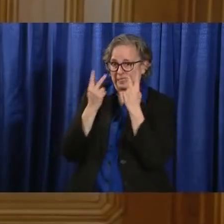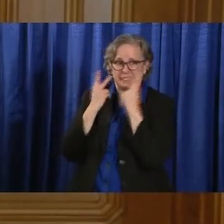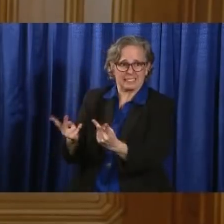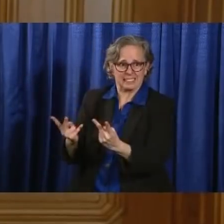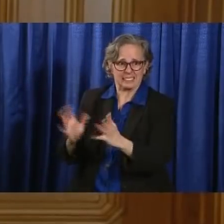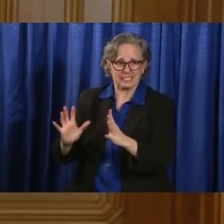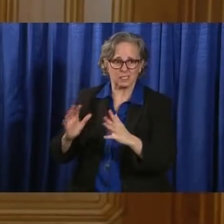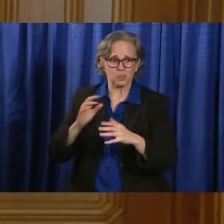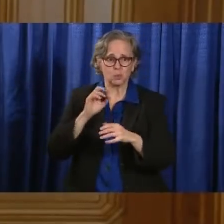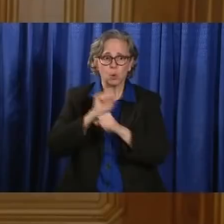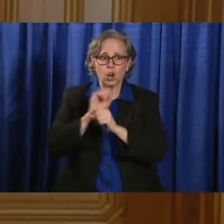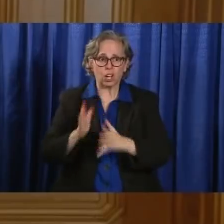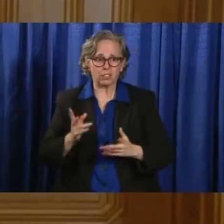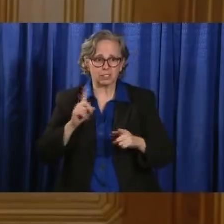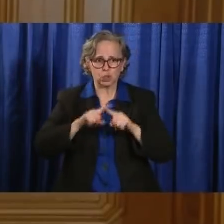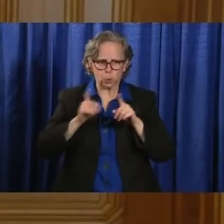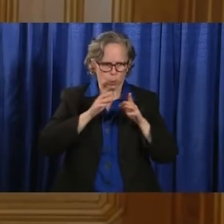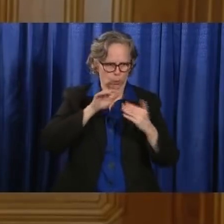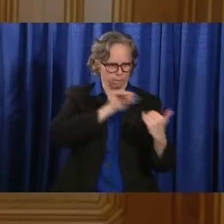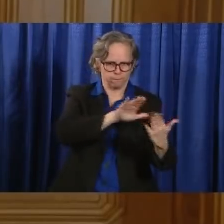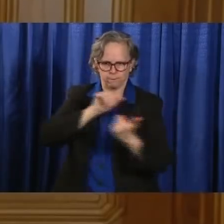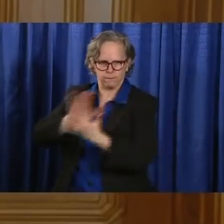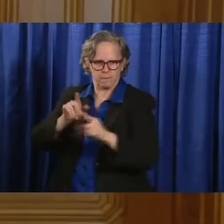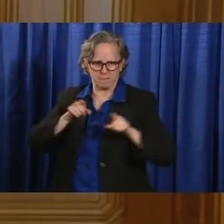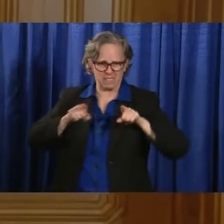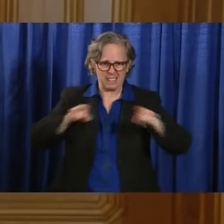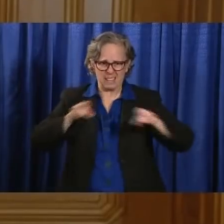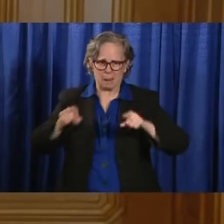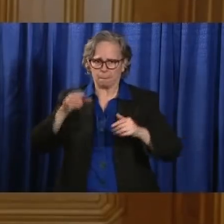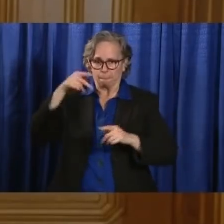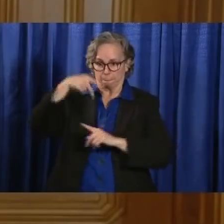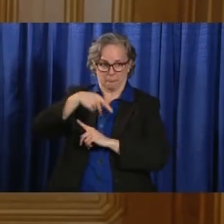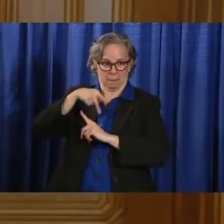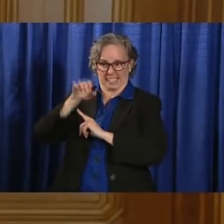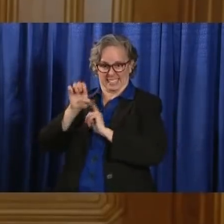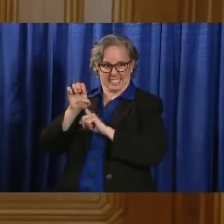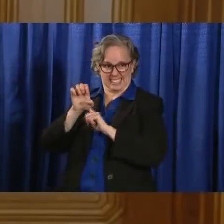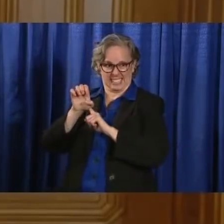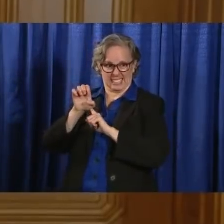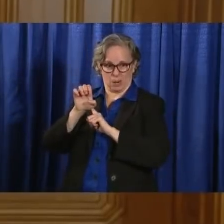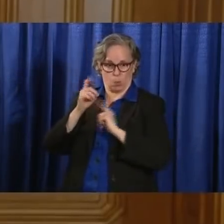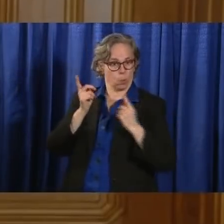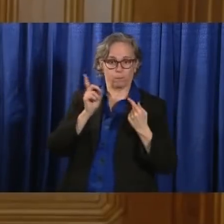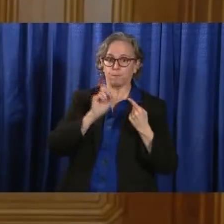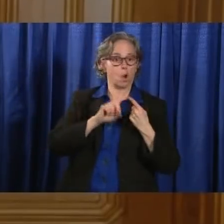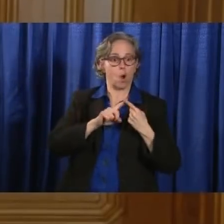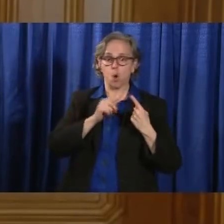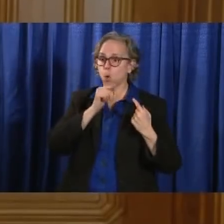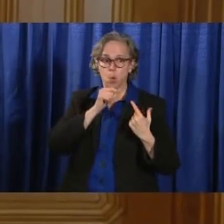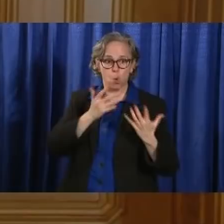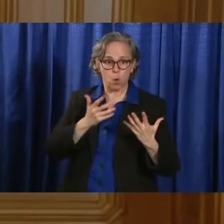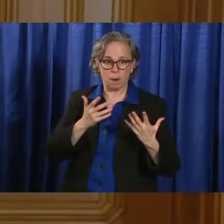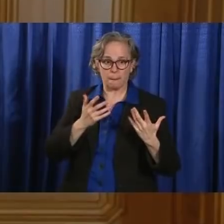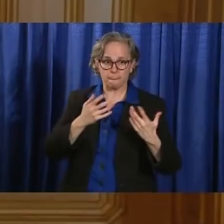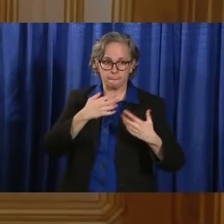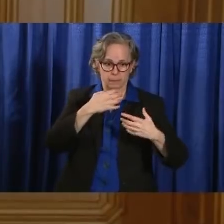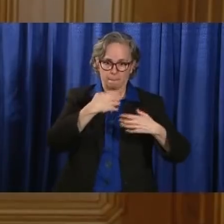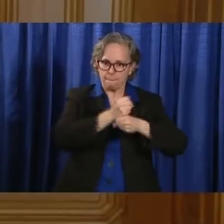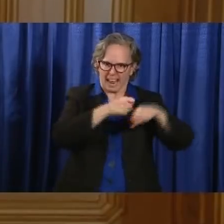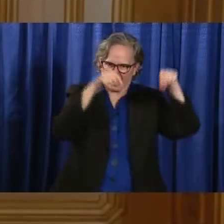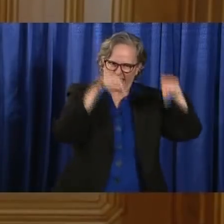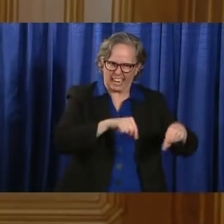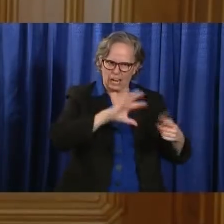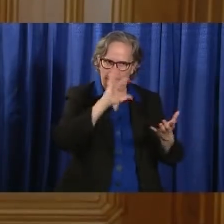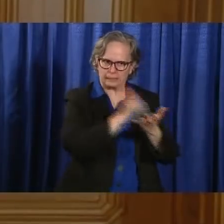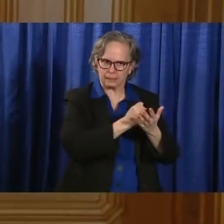fronts for a lot of this personal protection equipment. One is trying to get some of it manufactured here, but we're not waiting for